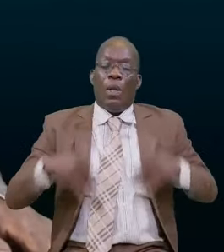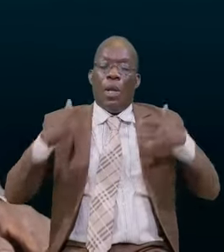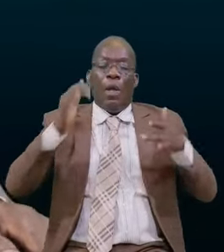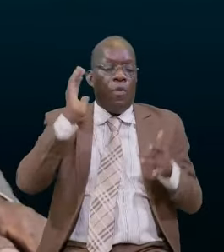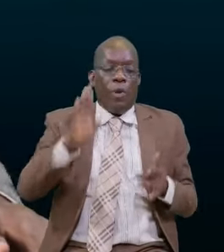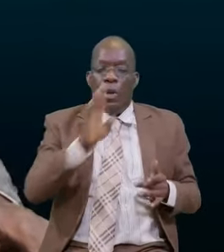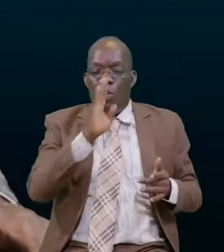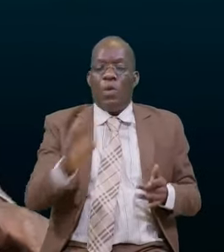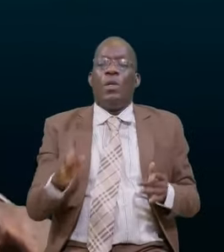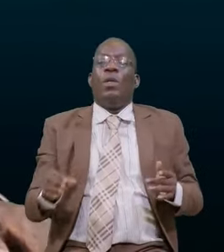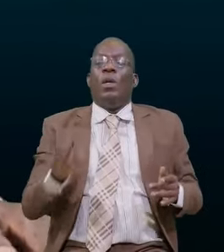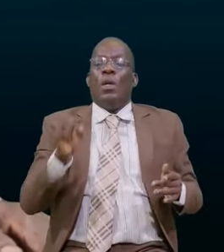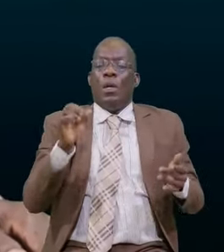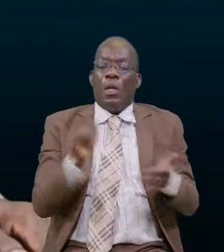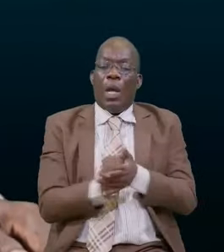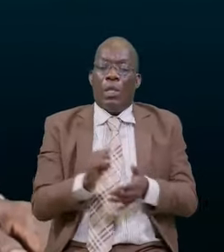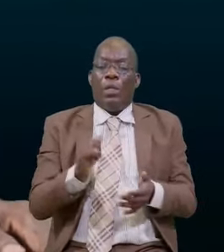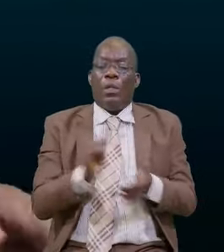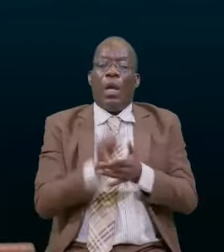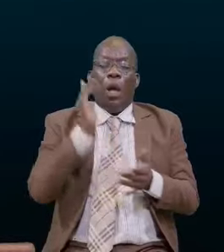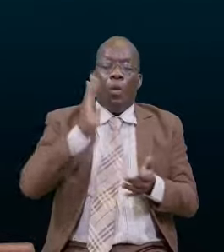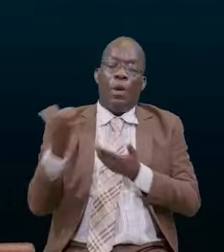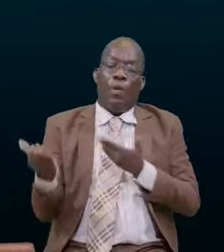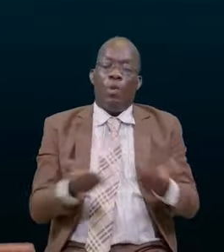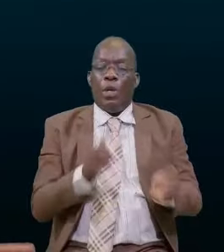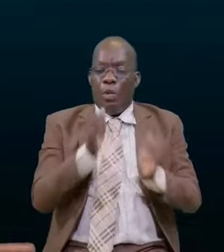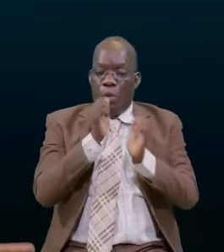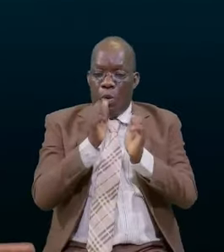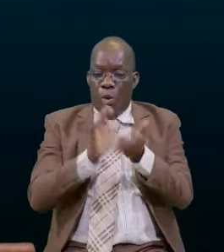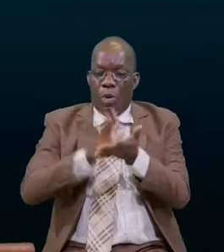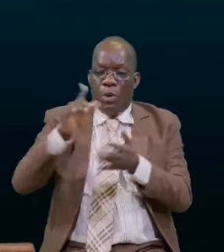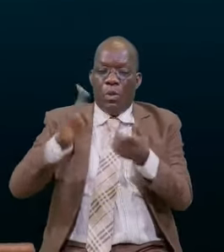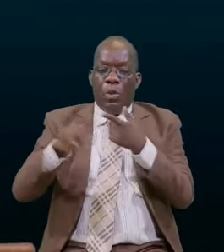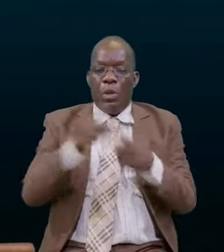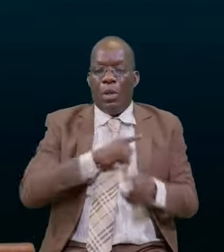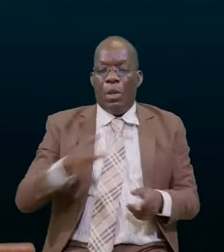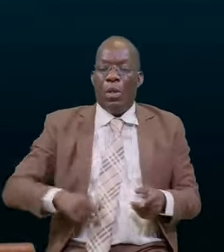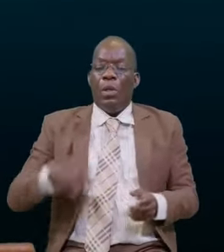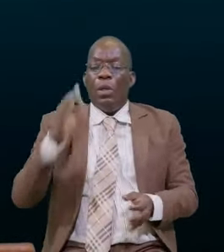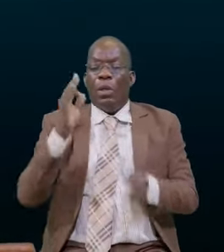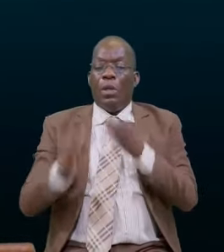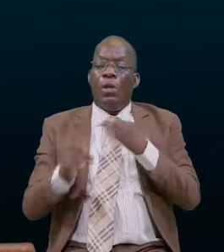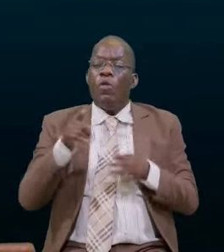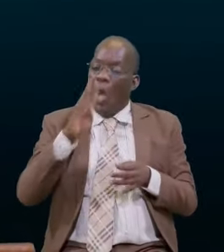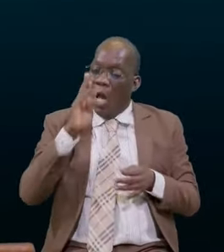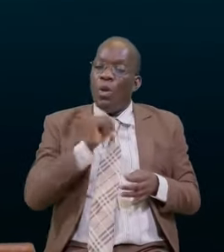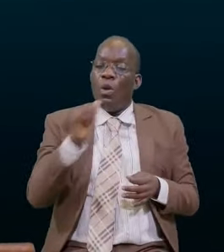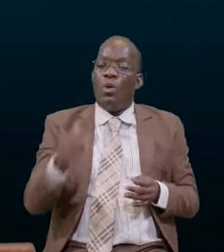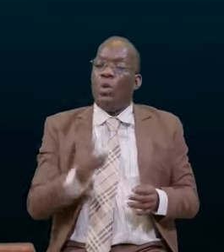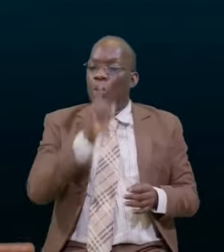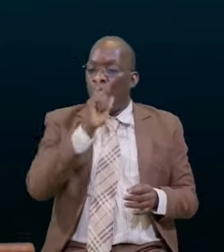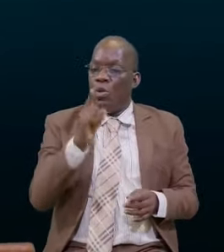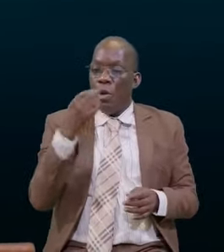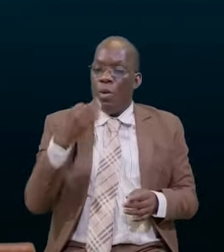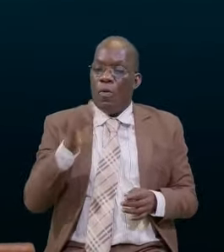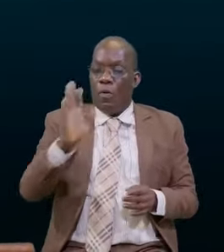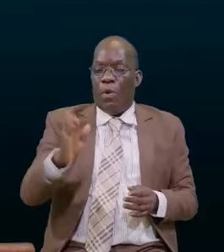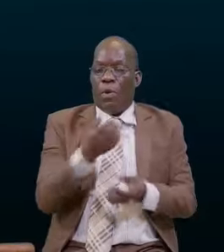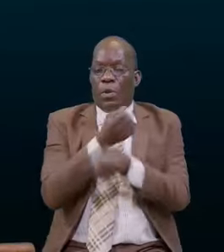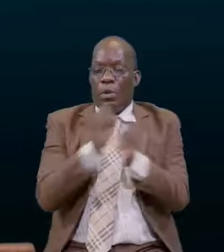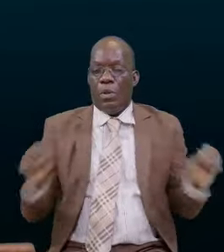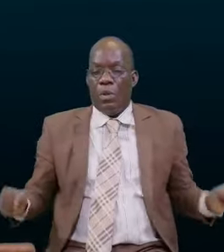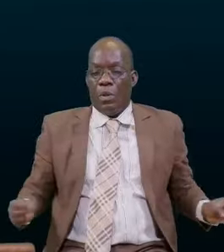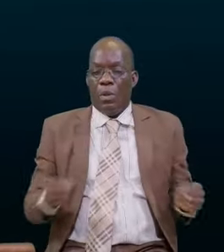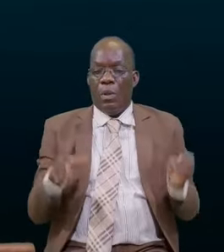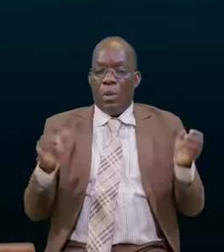the Lord be sure you are born again if you have not been sure of your salvation today you can be sure that you can